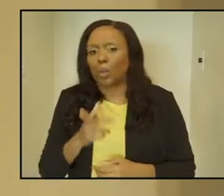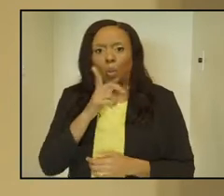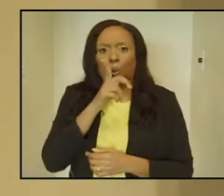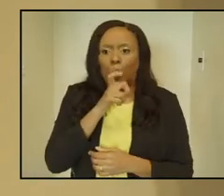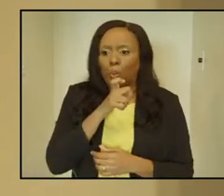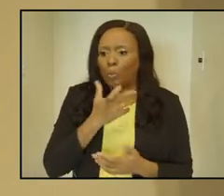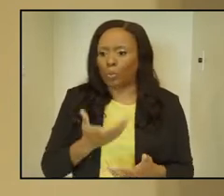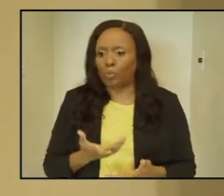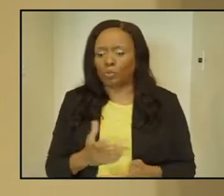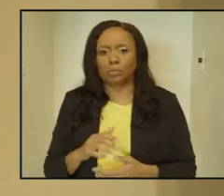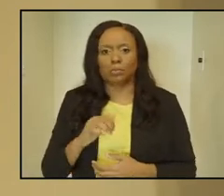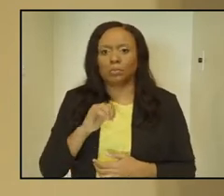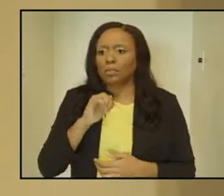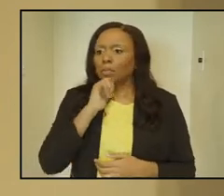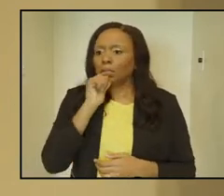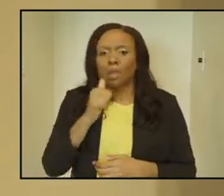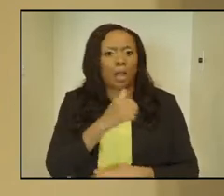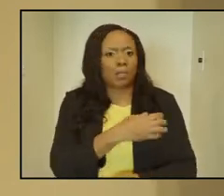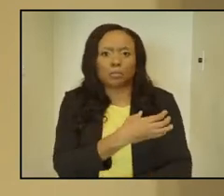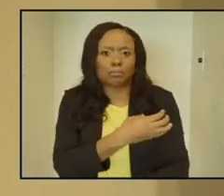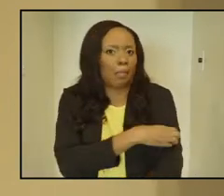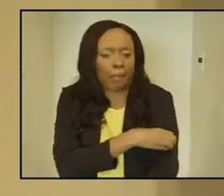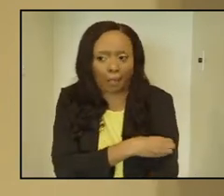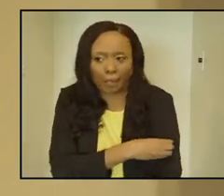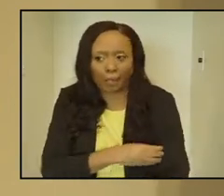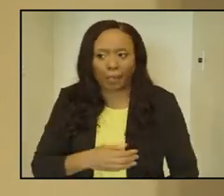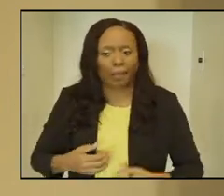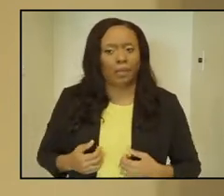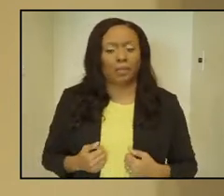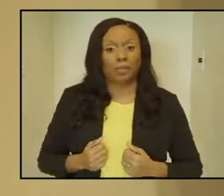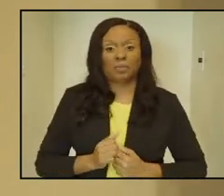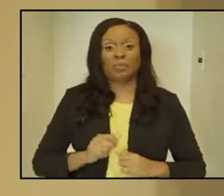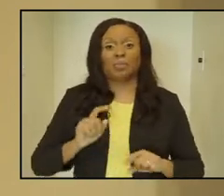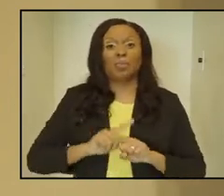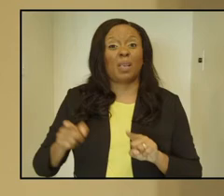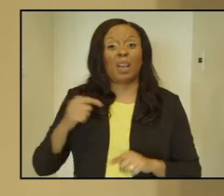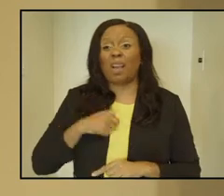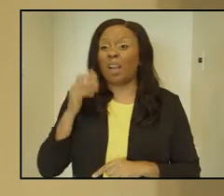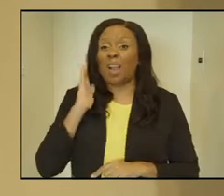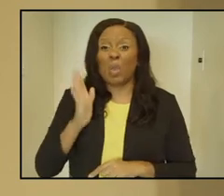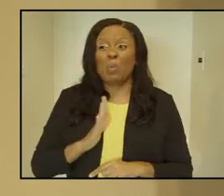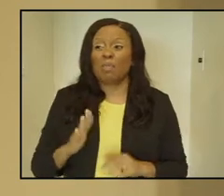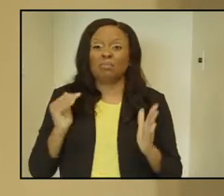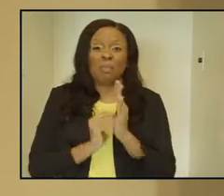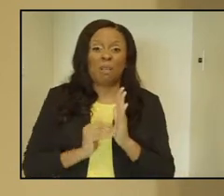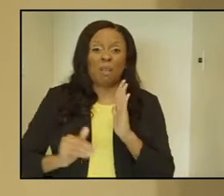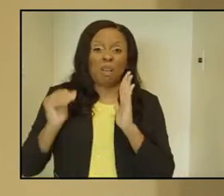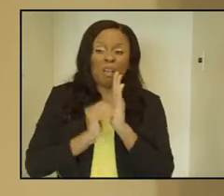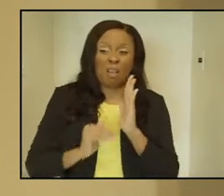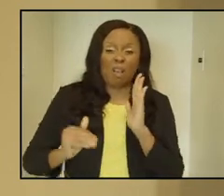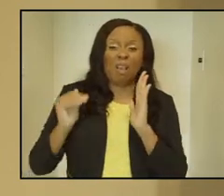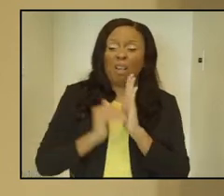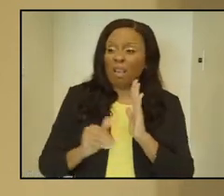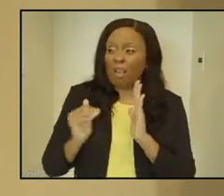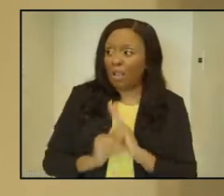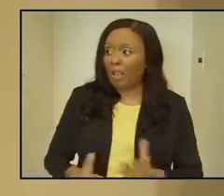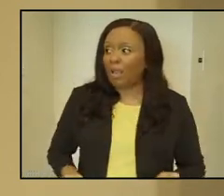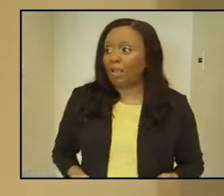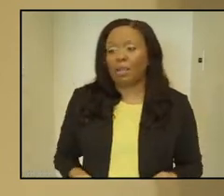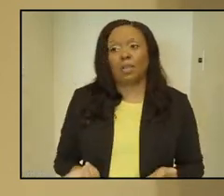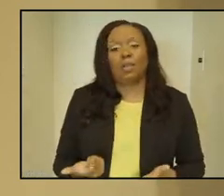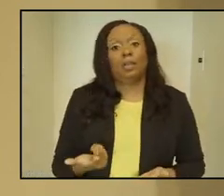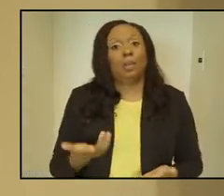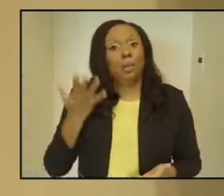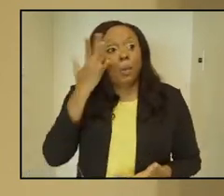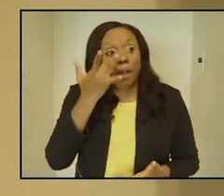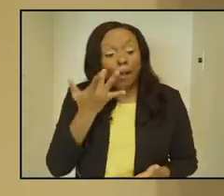disenfranchised from the actions that we're doing? And I'm going to repeat this until there's no more breath in my body, because I'm